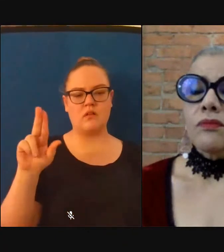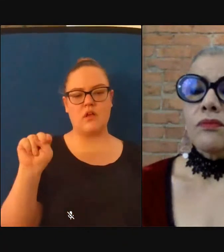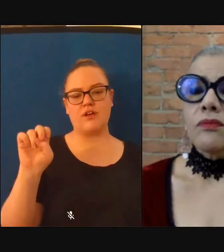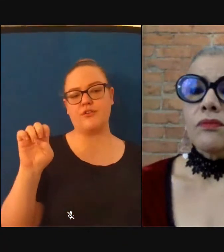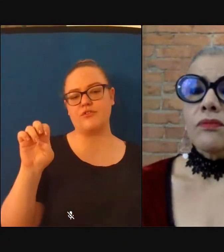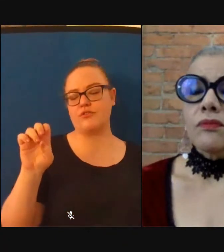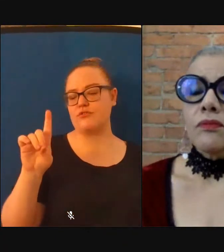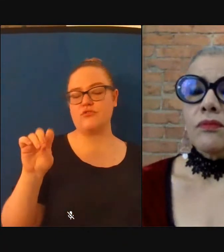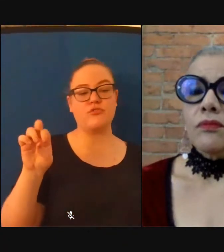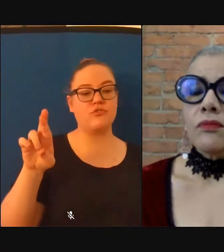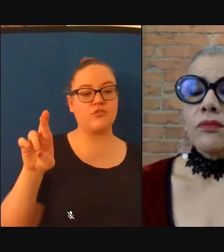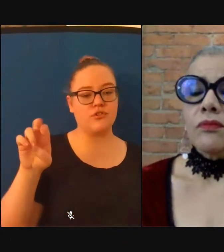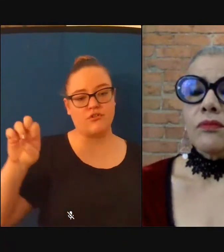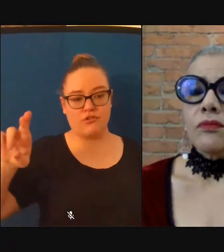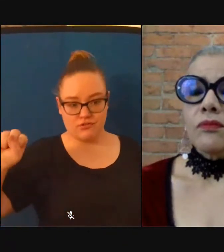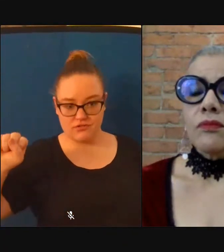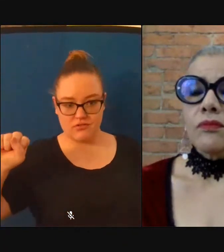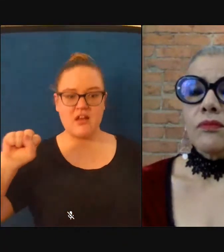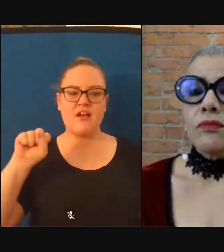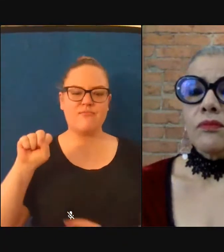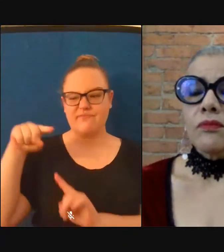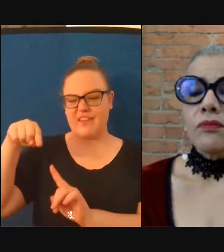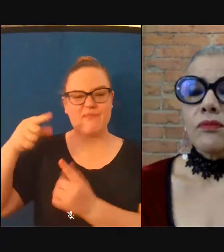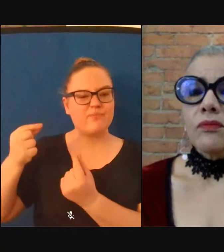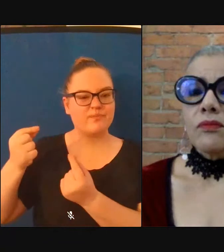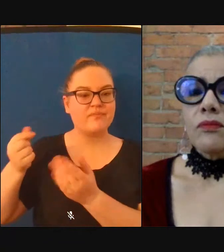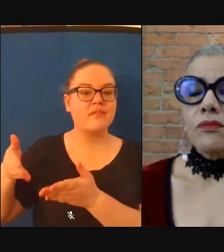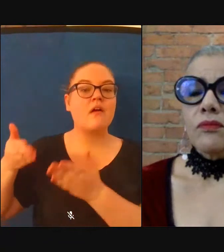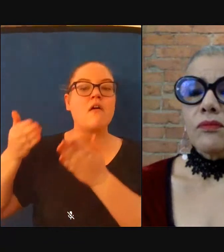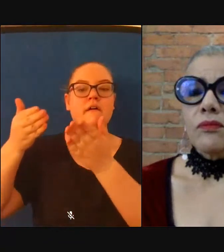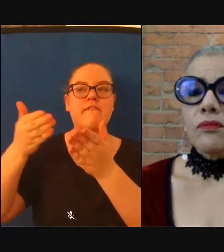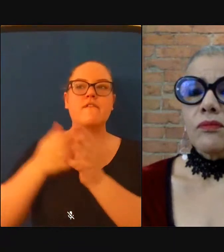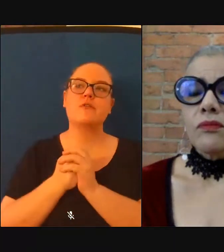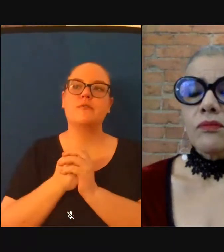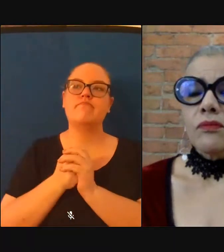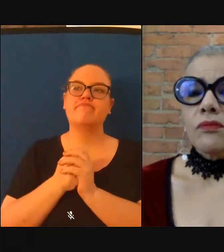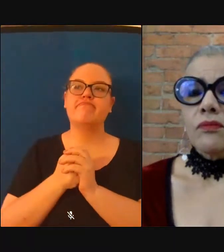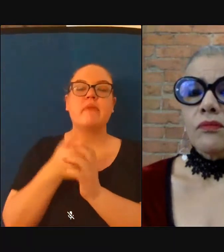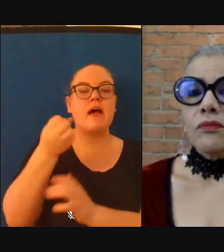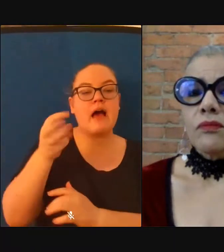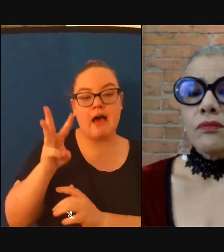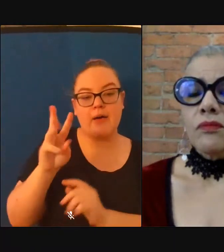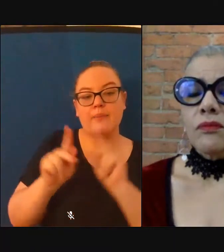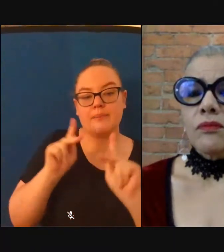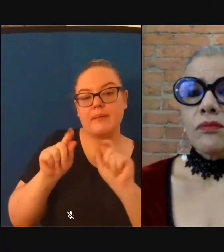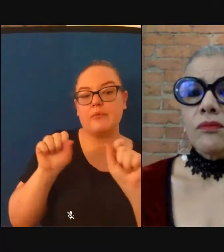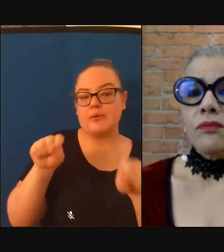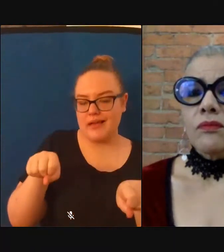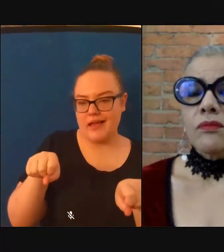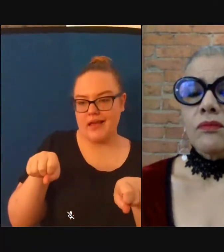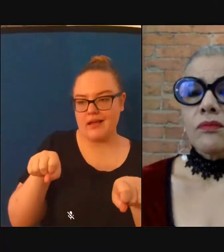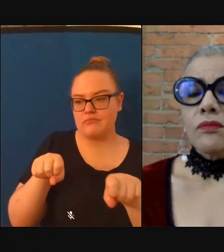up, in essence, a means for people to become radicalized.